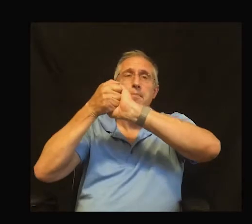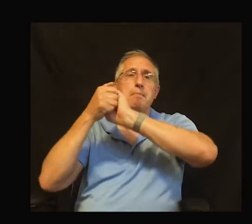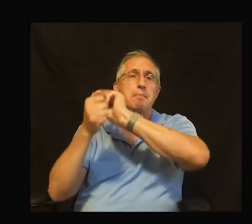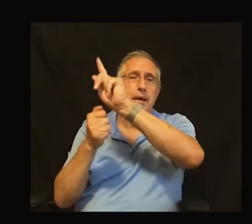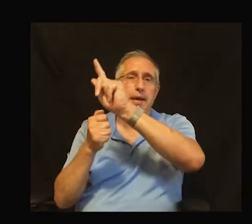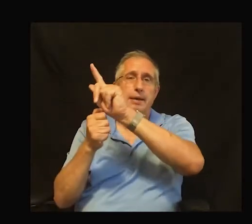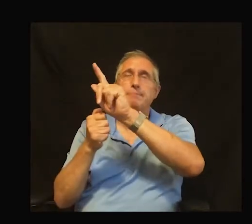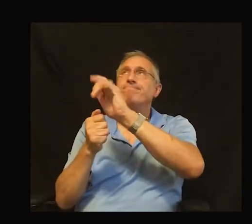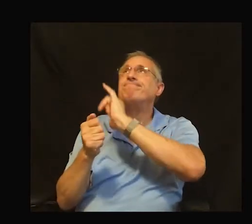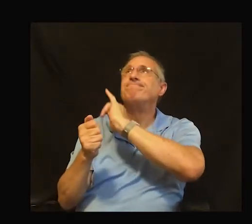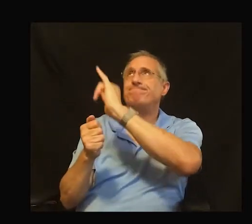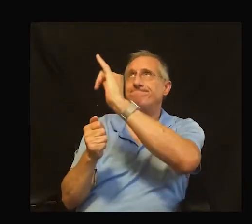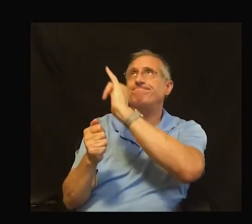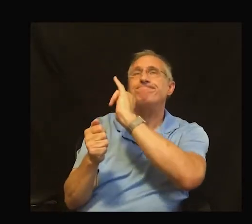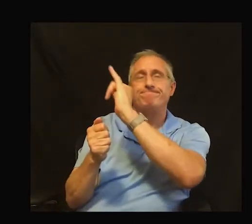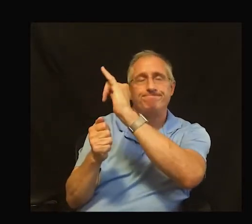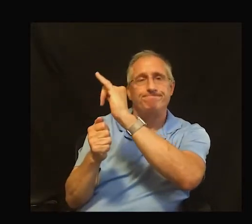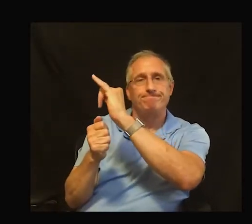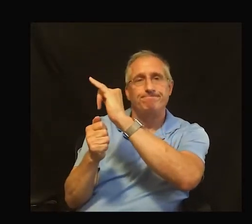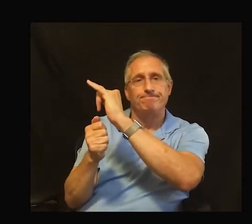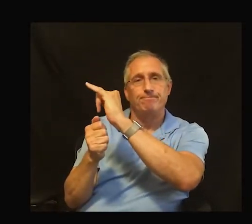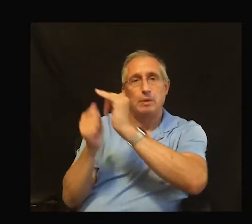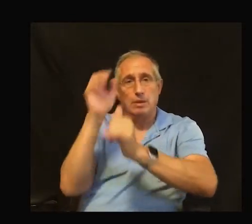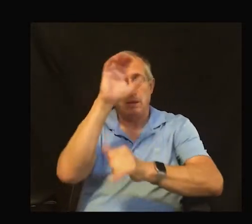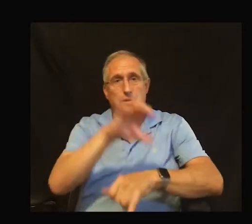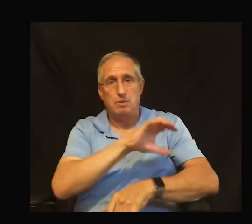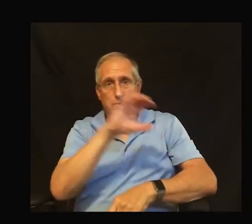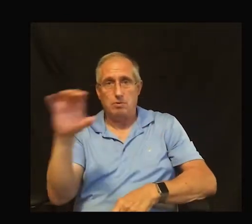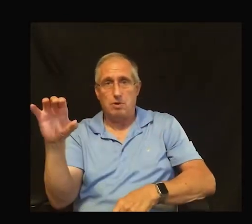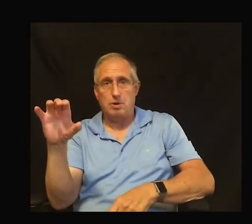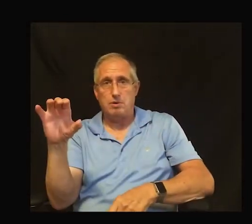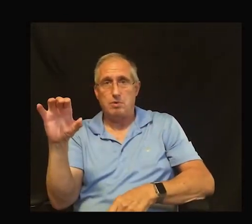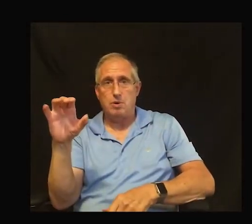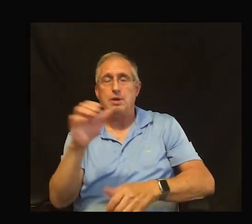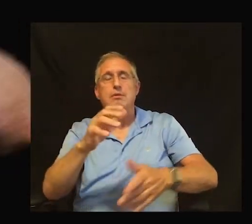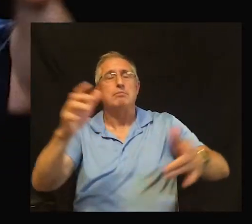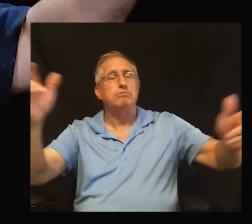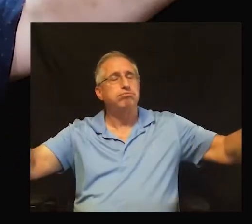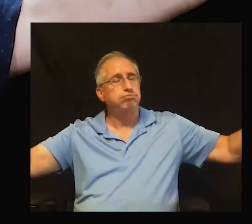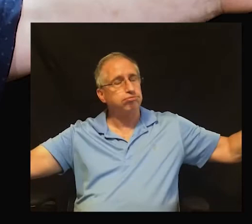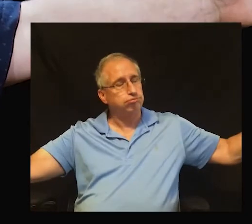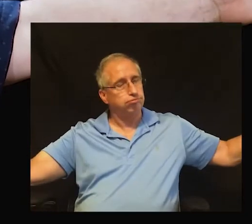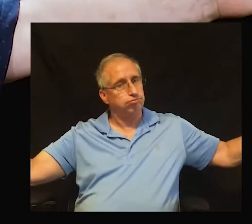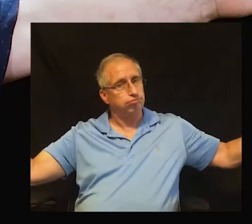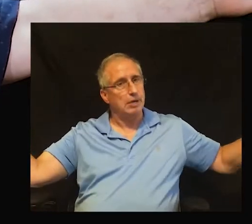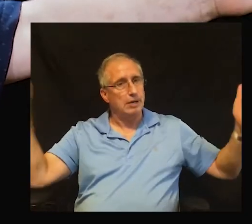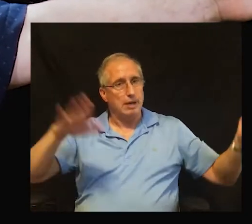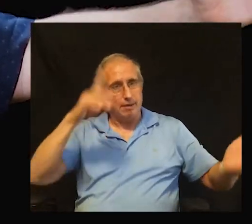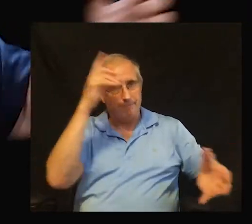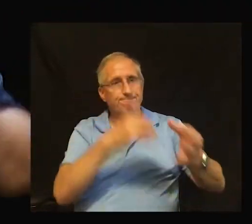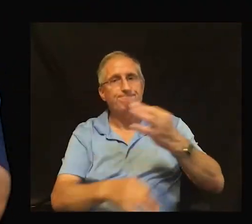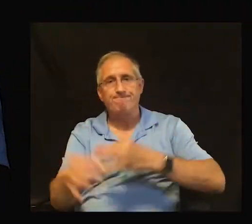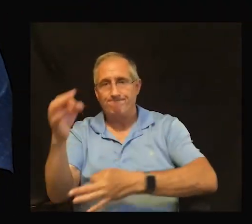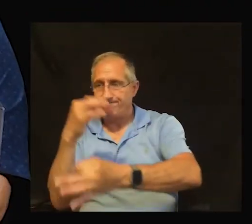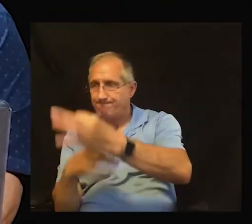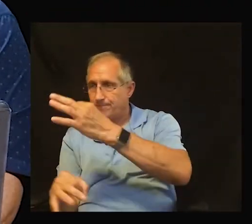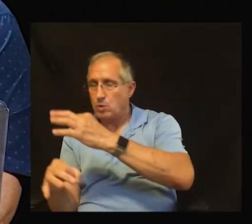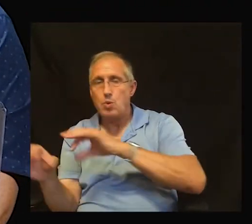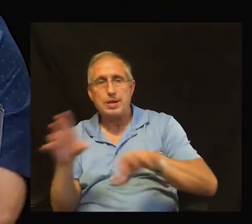hand back and say, "Me too." On the cross, when he stretched out his hands to lay down his life for